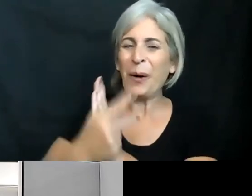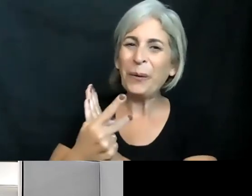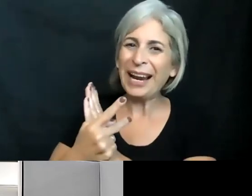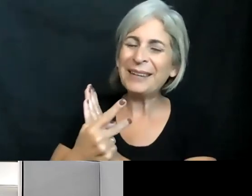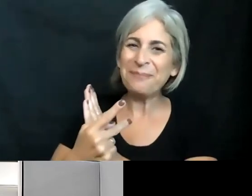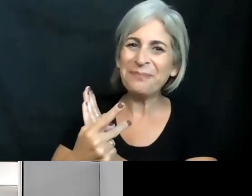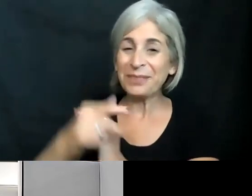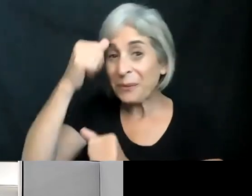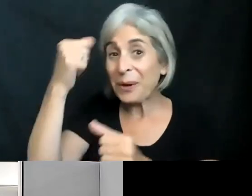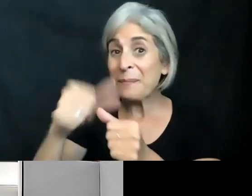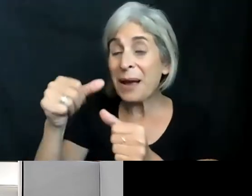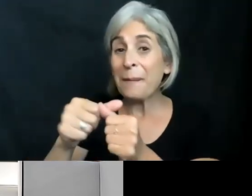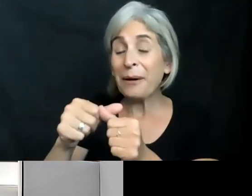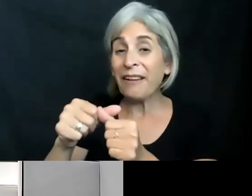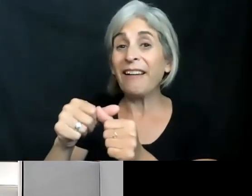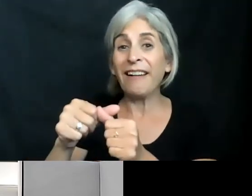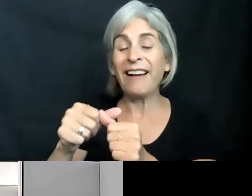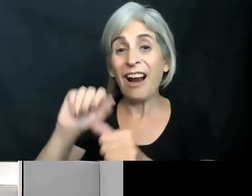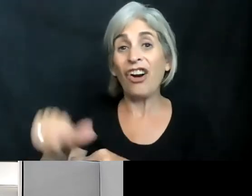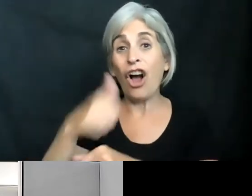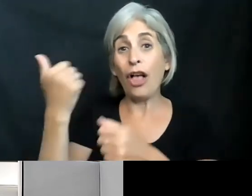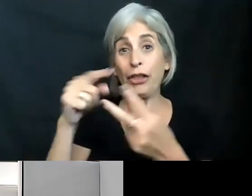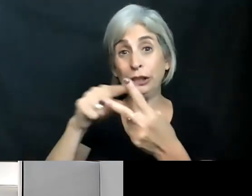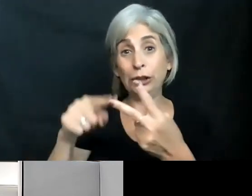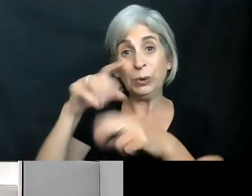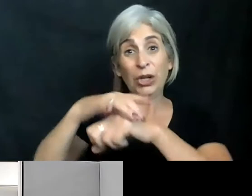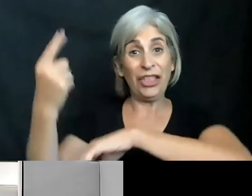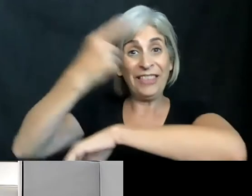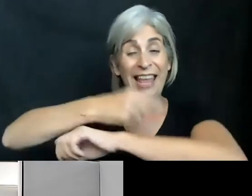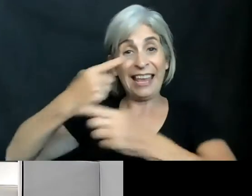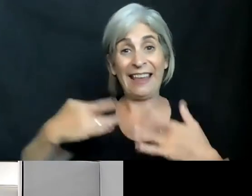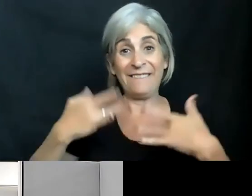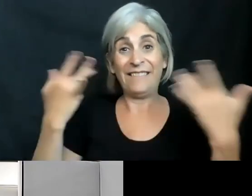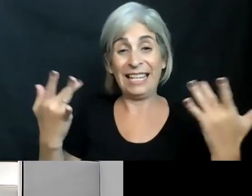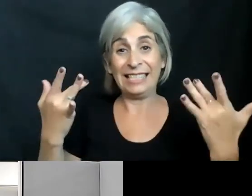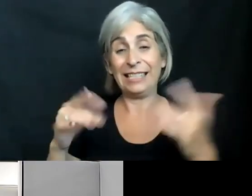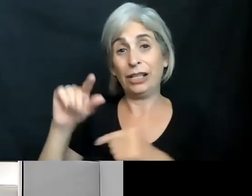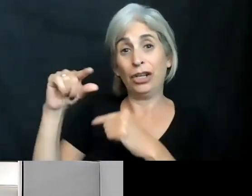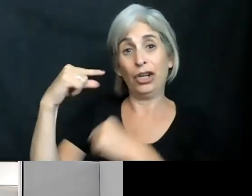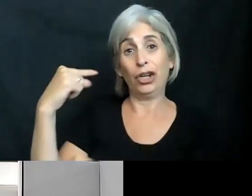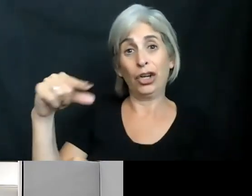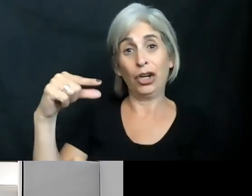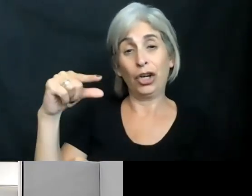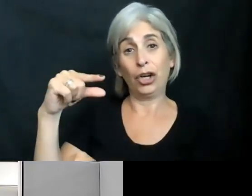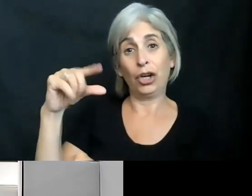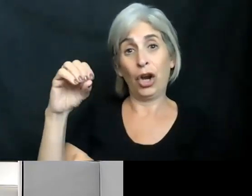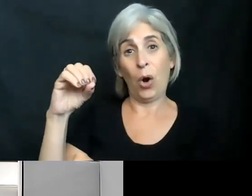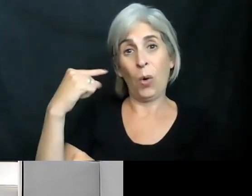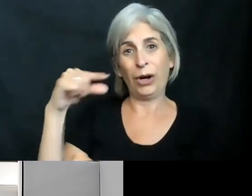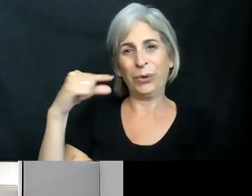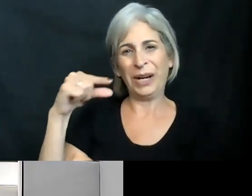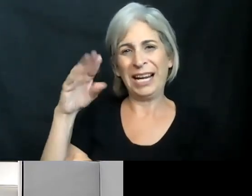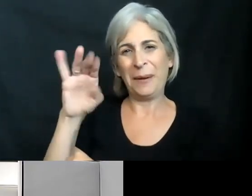And remember to check out our other Earth Day events. The address, it's gogreenboynton